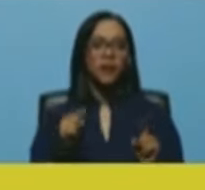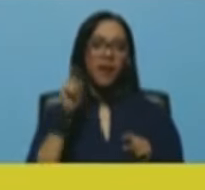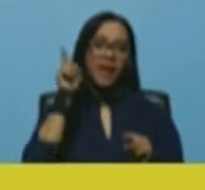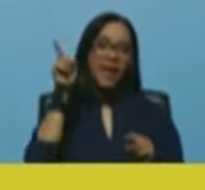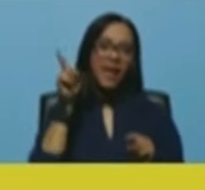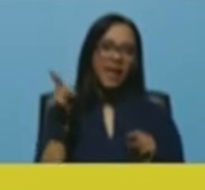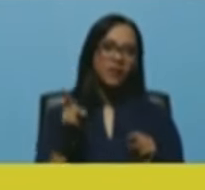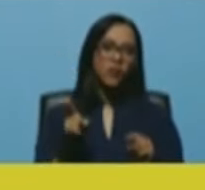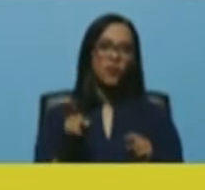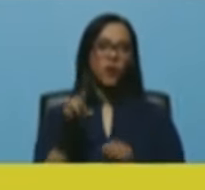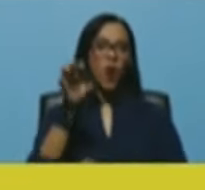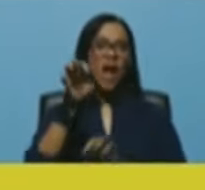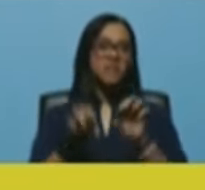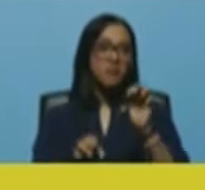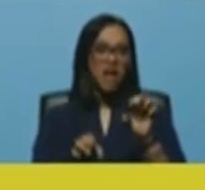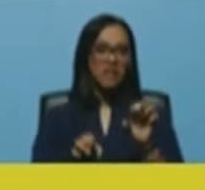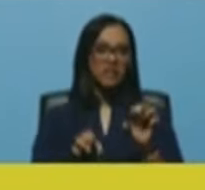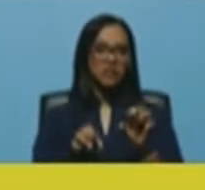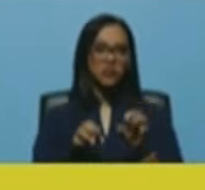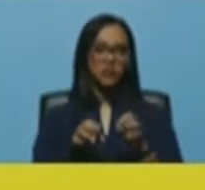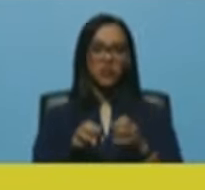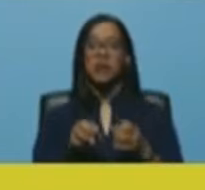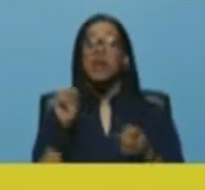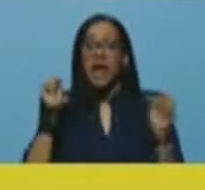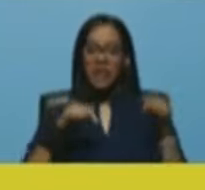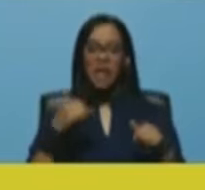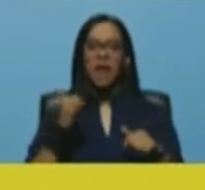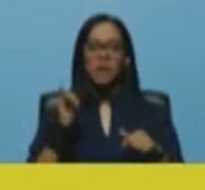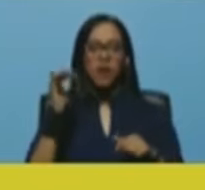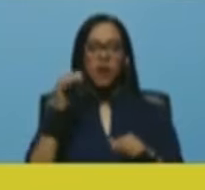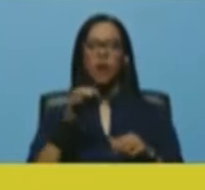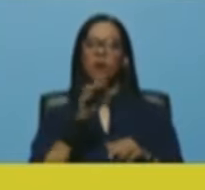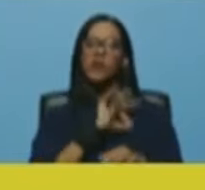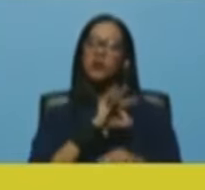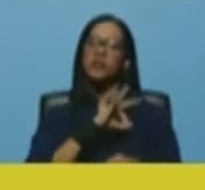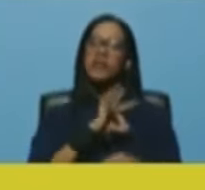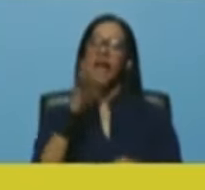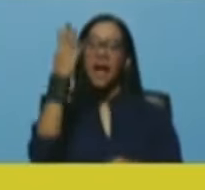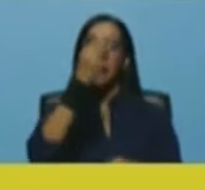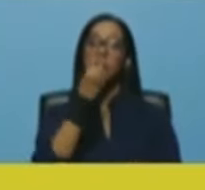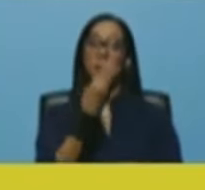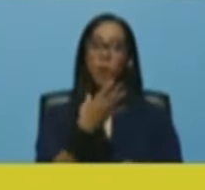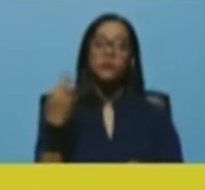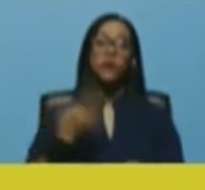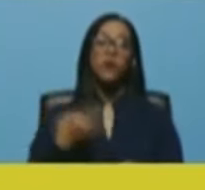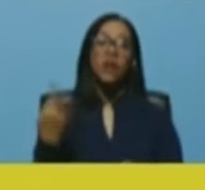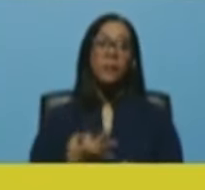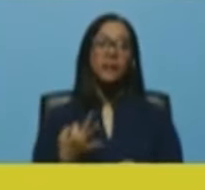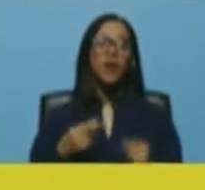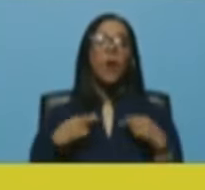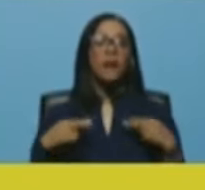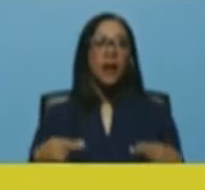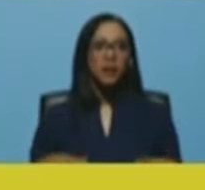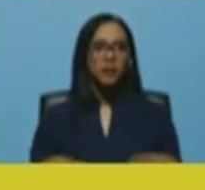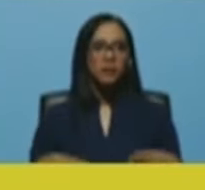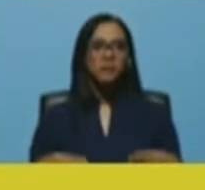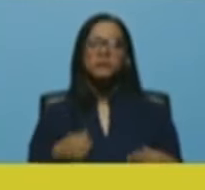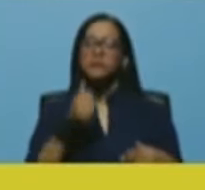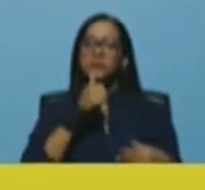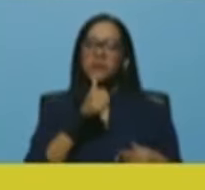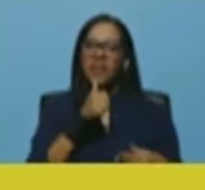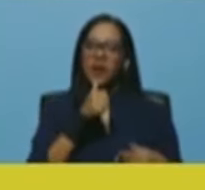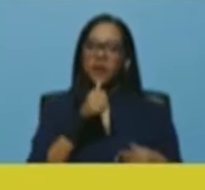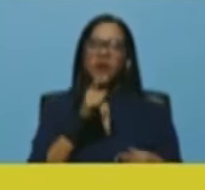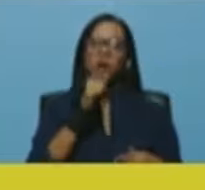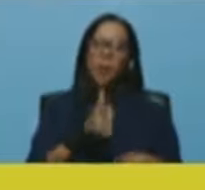I state that this was backwards. They were the barbaric, and we had a beautiful civilization and human